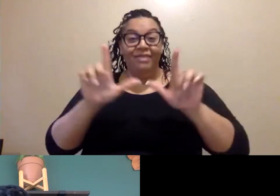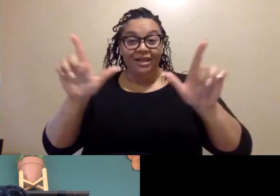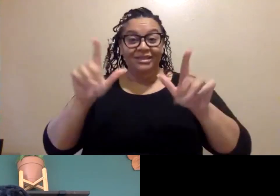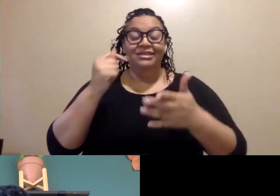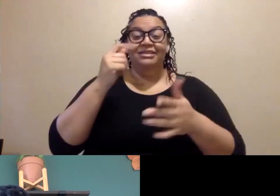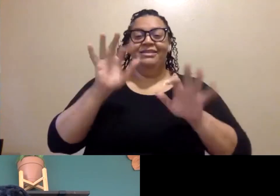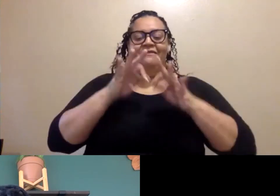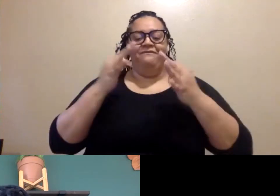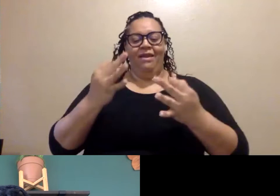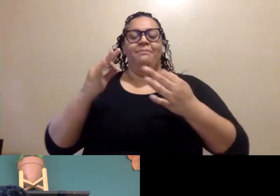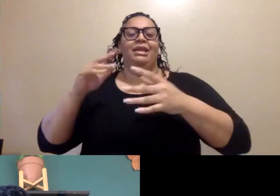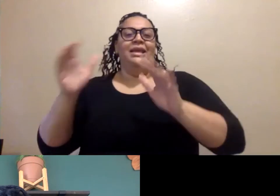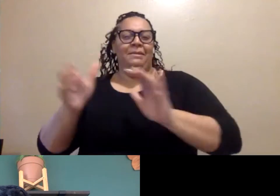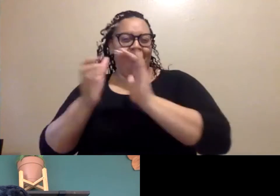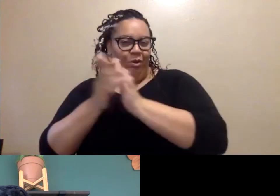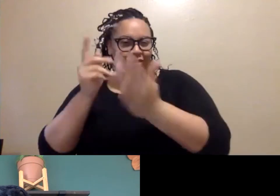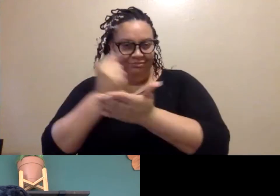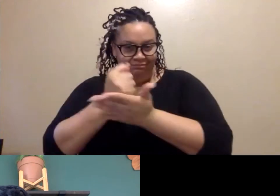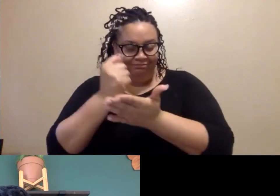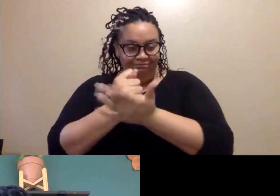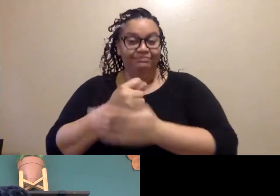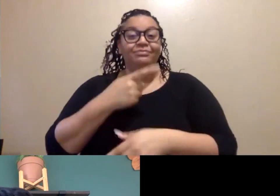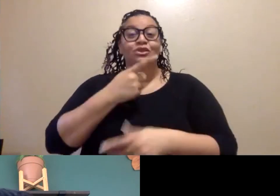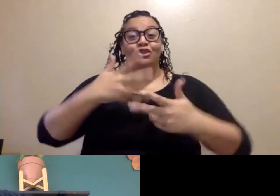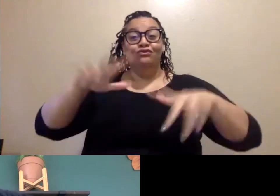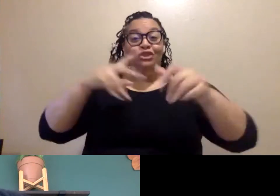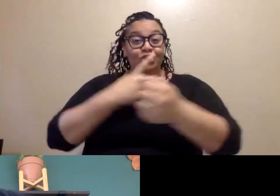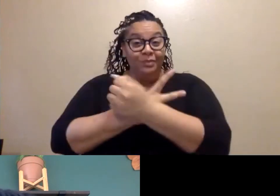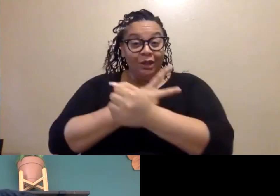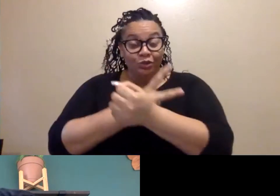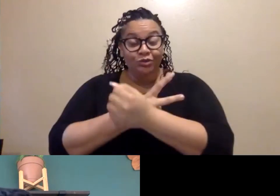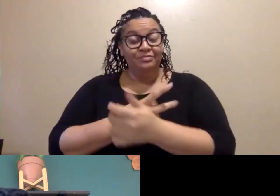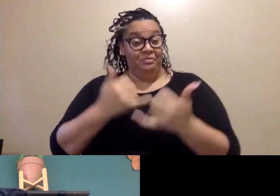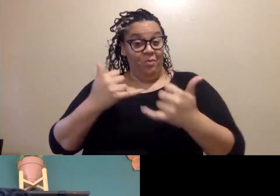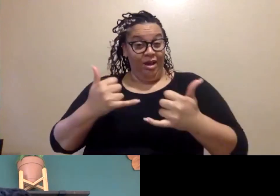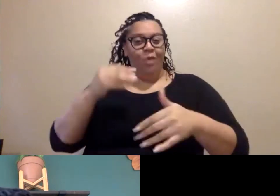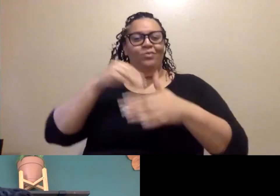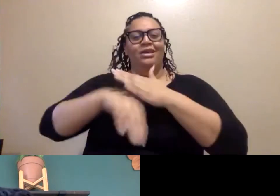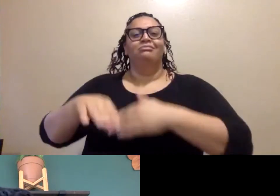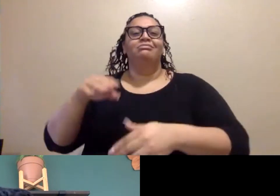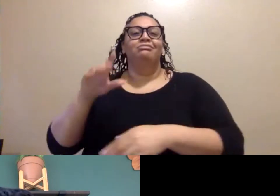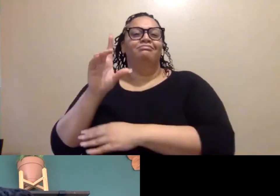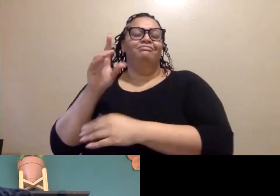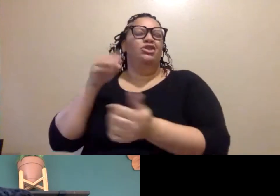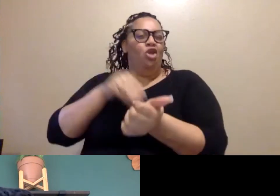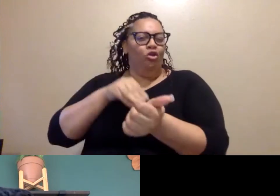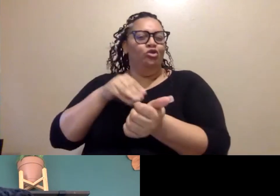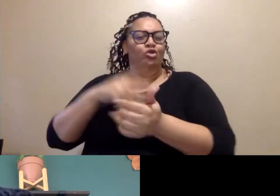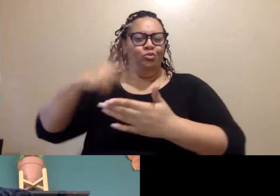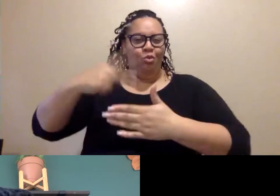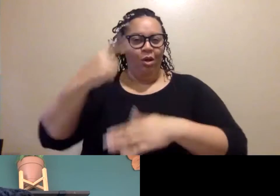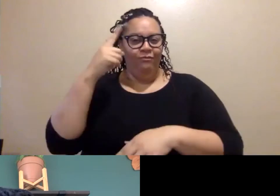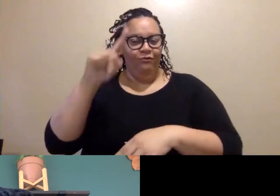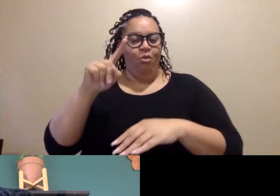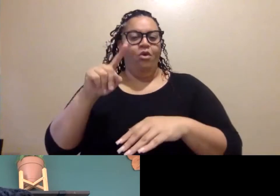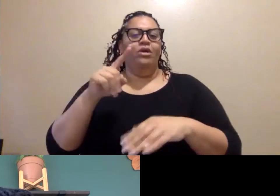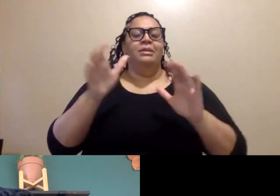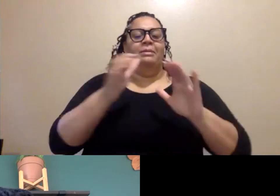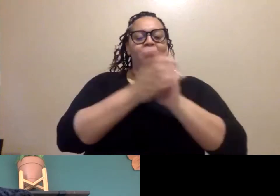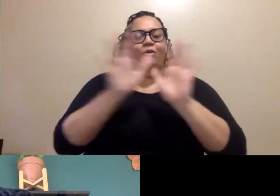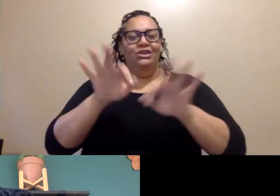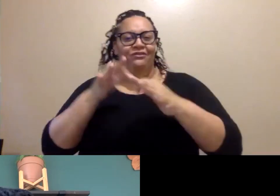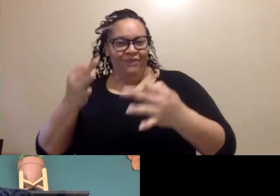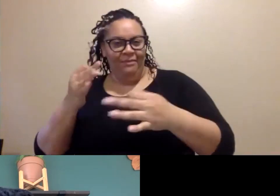She completed her master's in marriage and family therapy and is currently in a doctoral program for marriage and family therapy. She